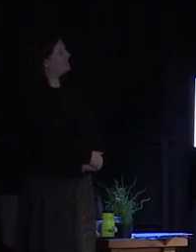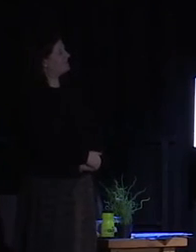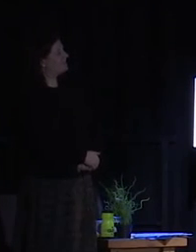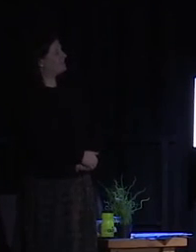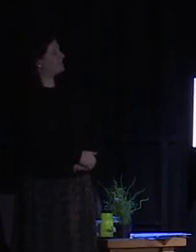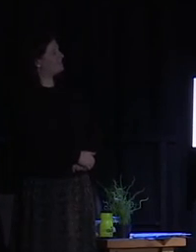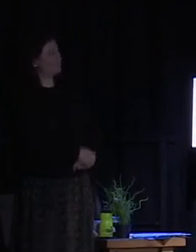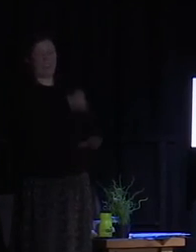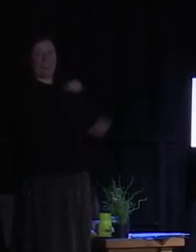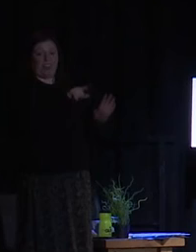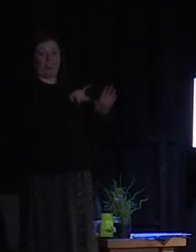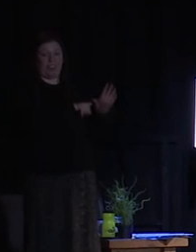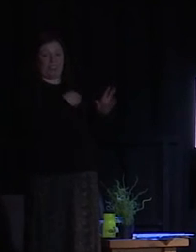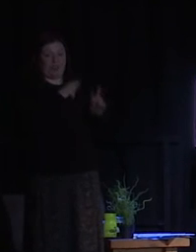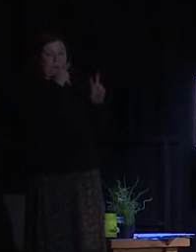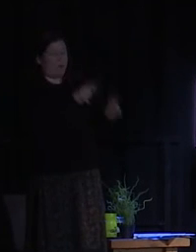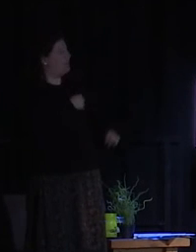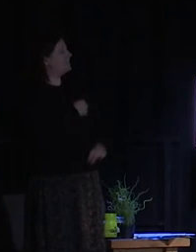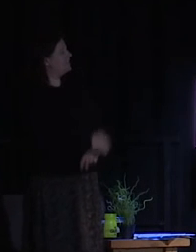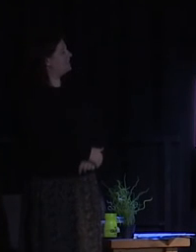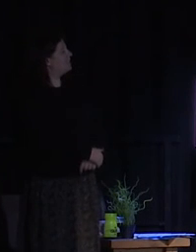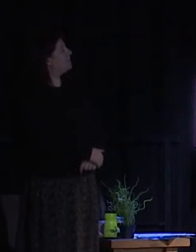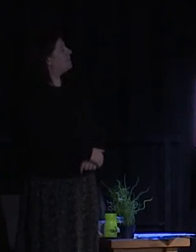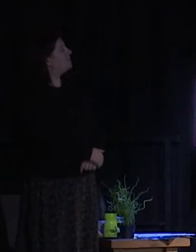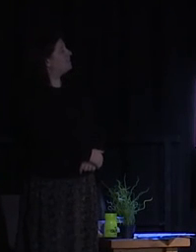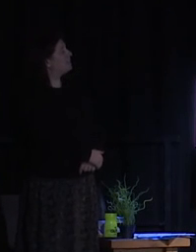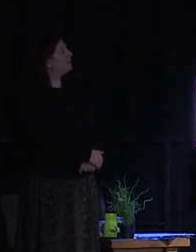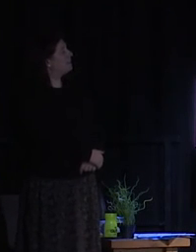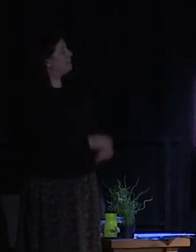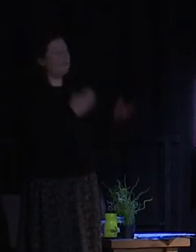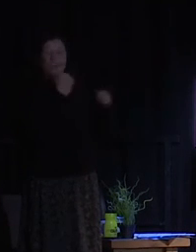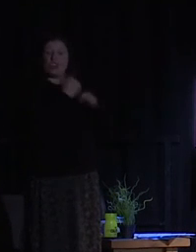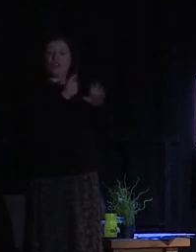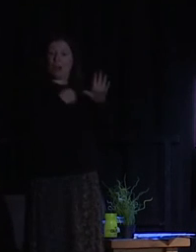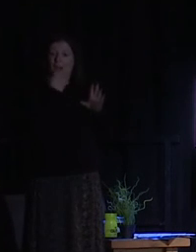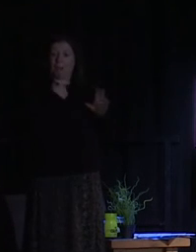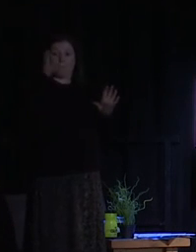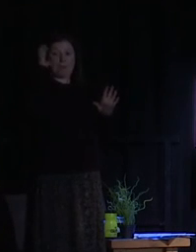with this year. I saw it in Tarraga. There it is, actually outside my B&B in Great Yarmouth.